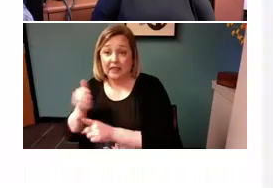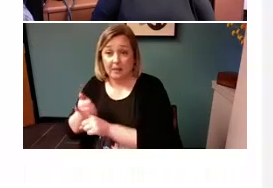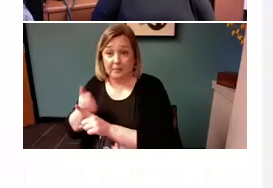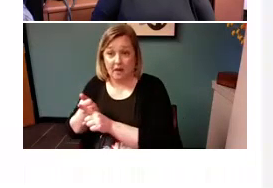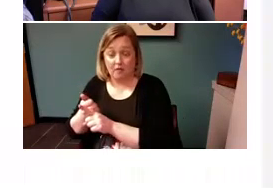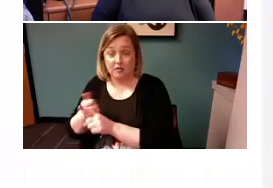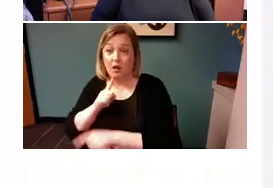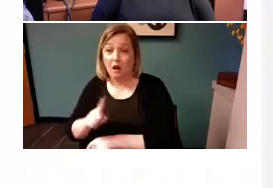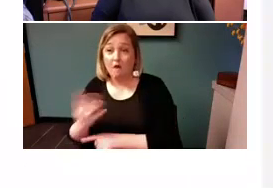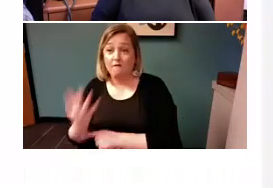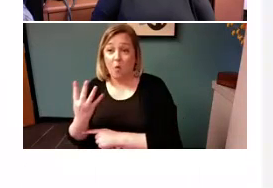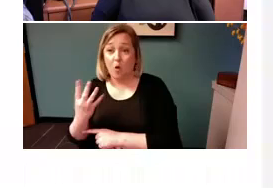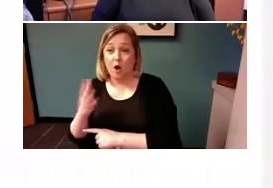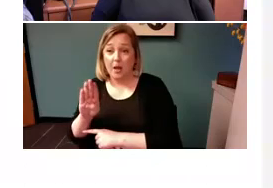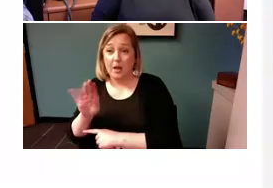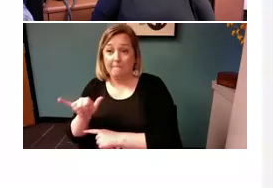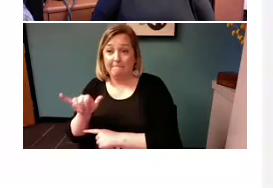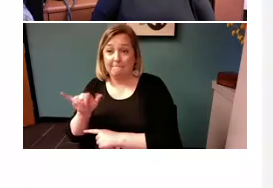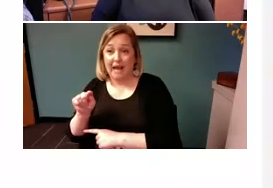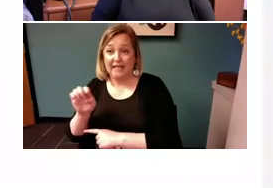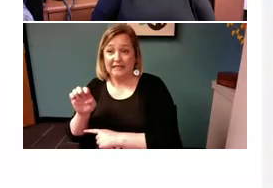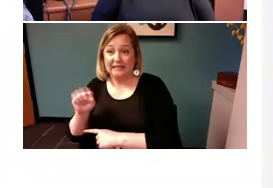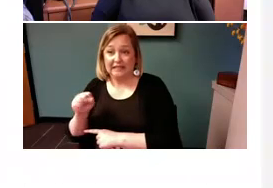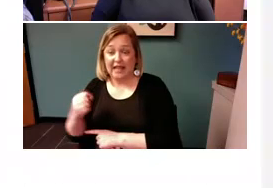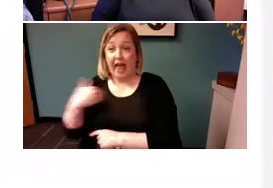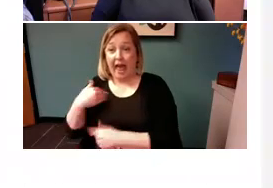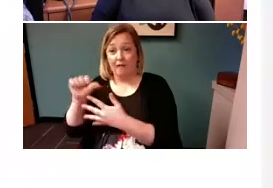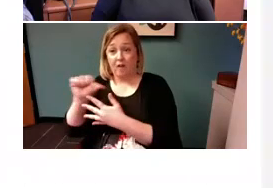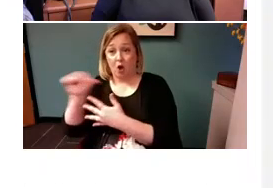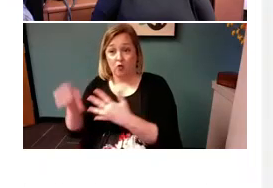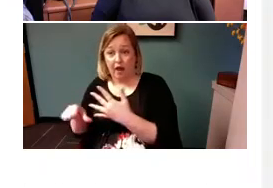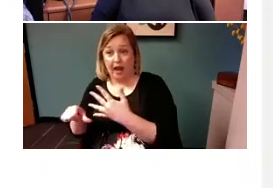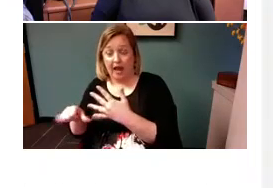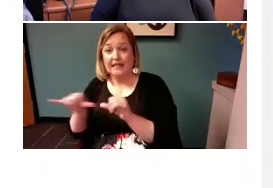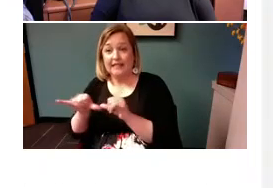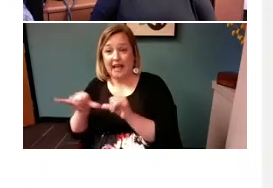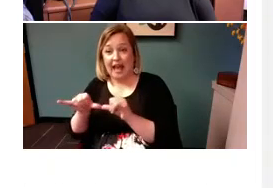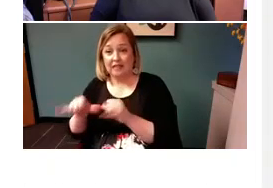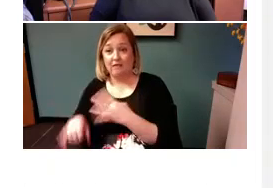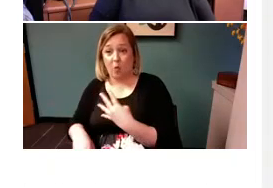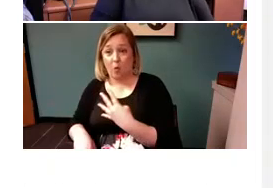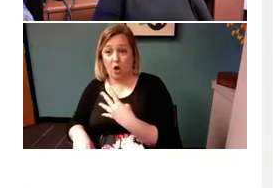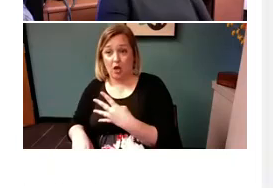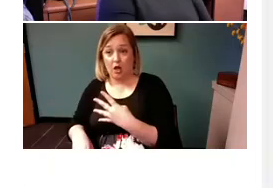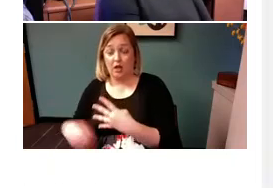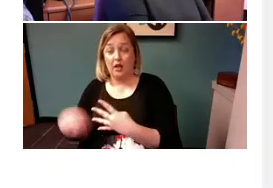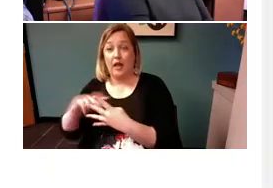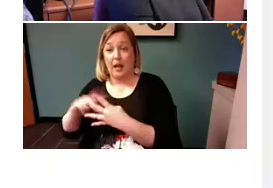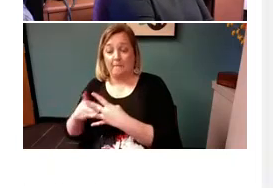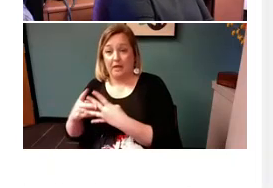and I have an array of size 4, that means that I have 16 bytes of memory pointed